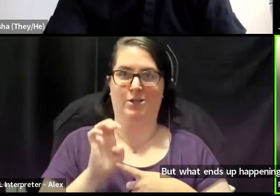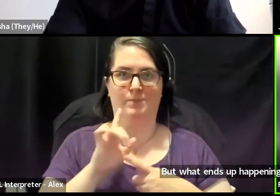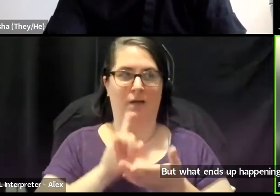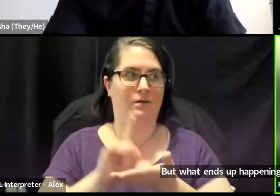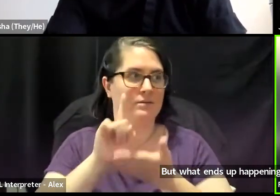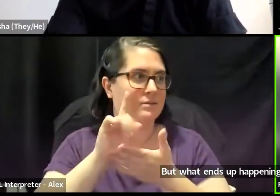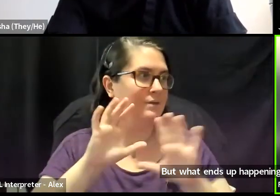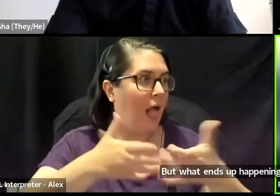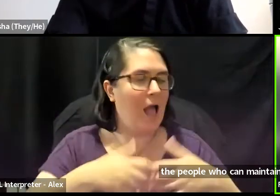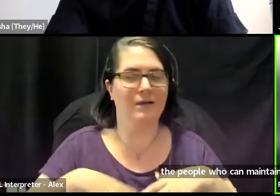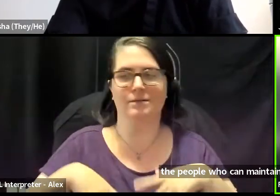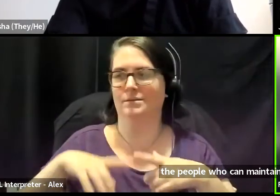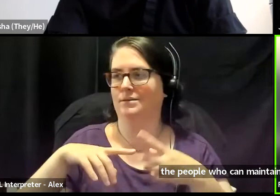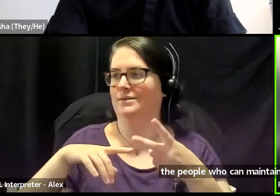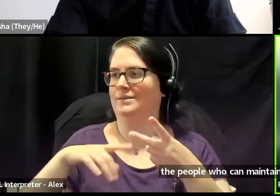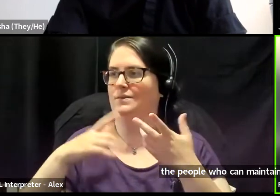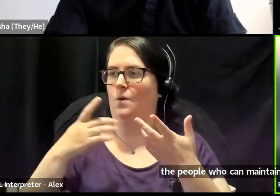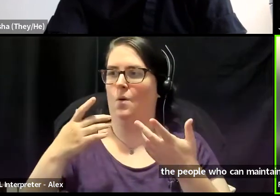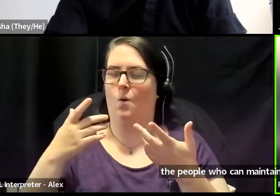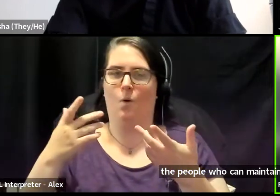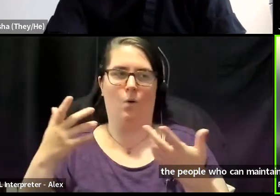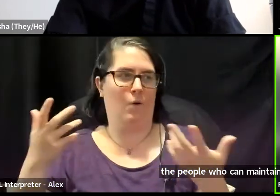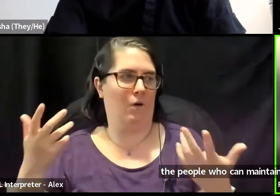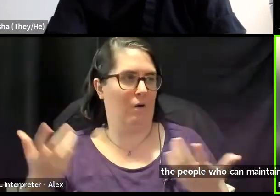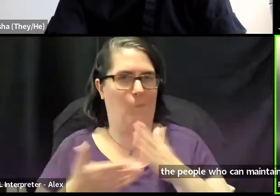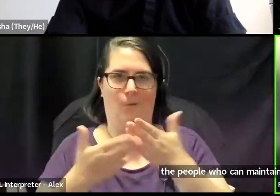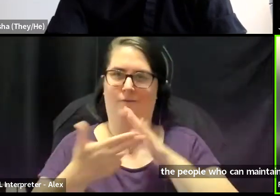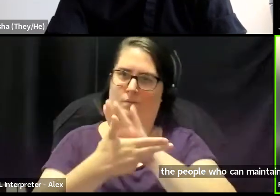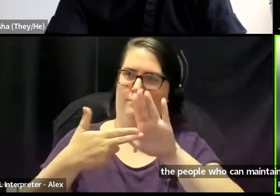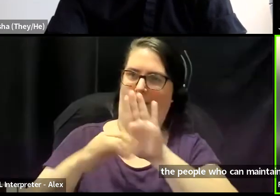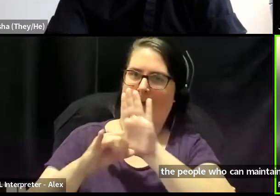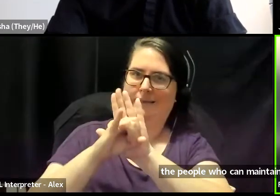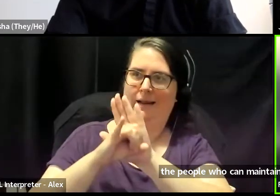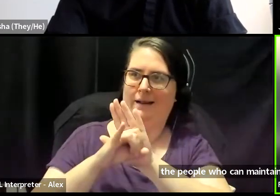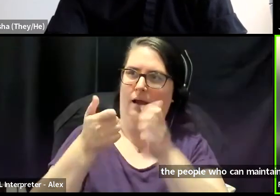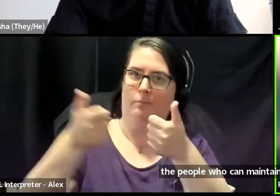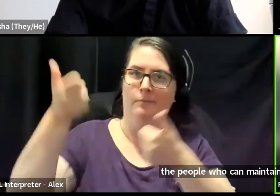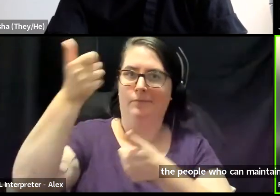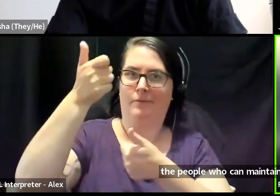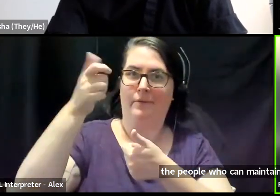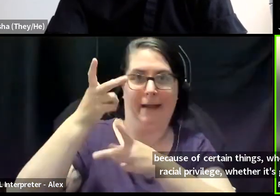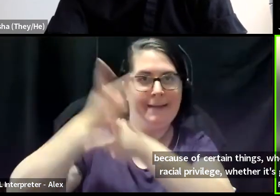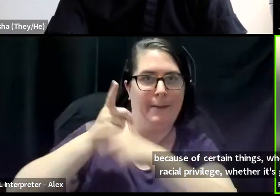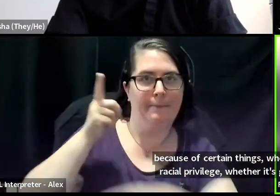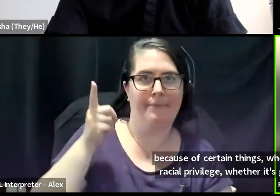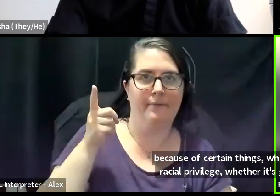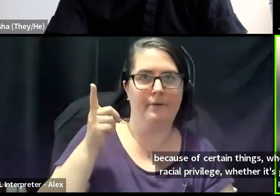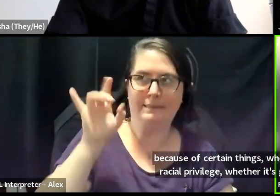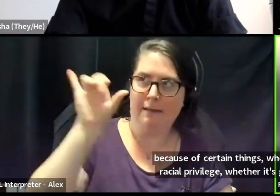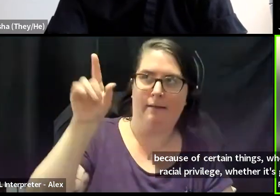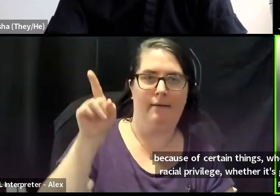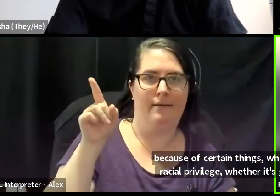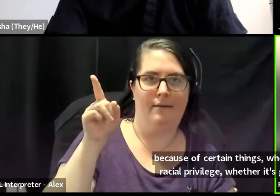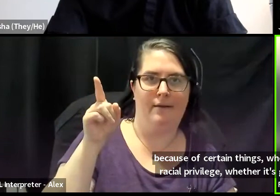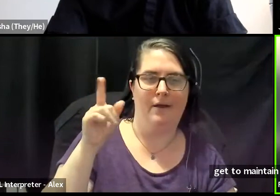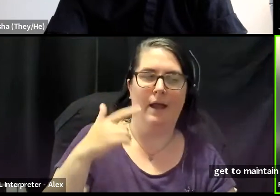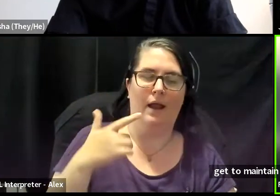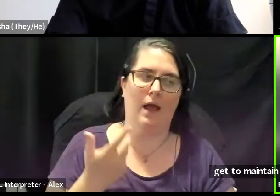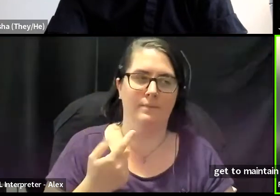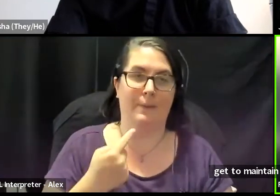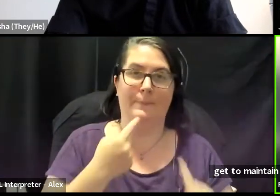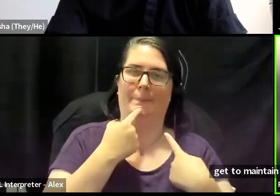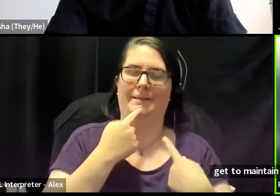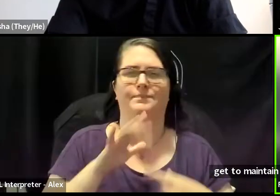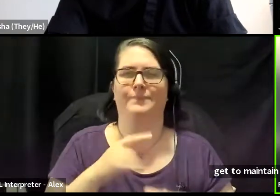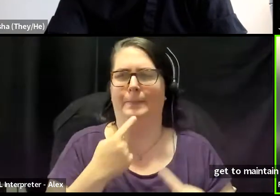it's gender privilege, whatever, get to maintain those spaces. And I think the thing I miss the most, I don't even miss, I don't think